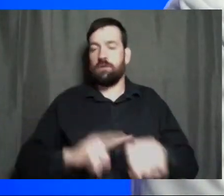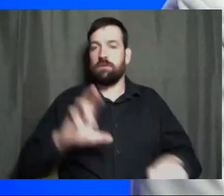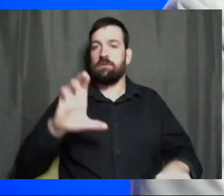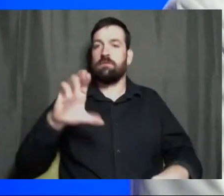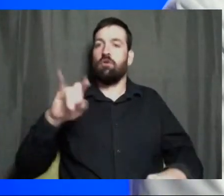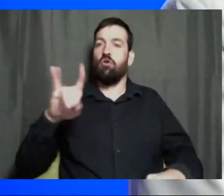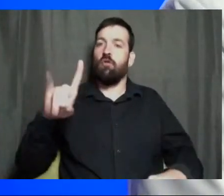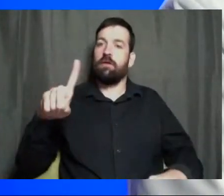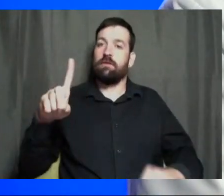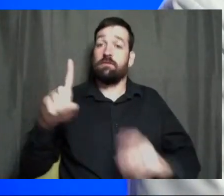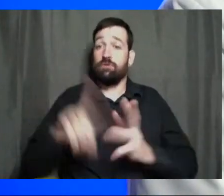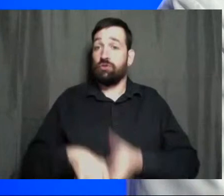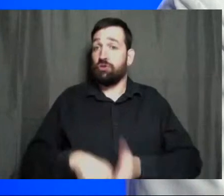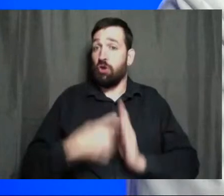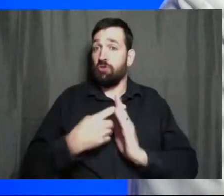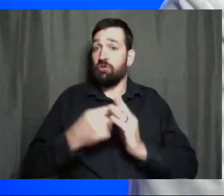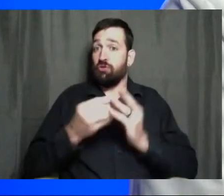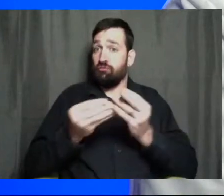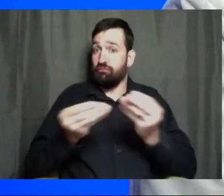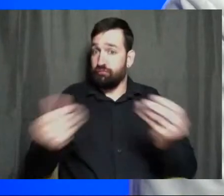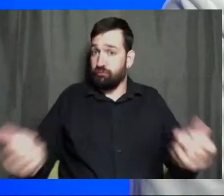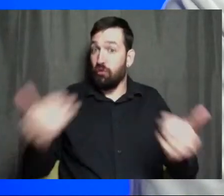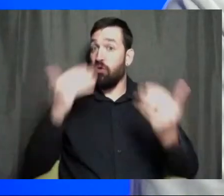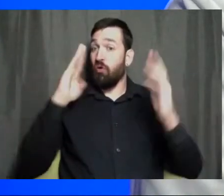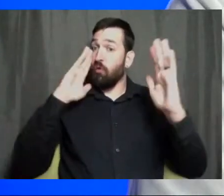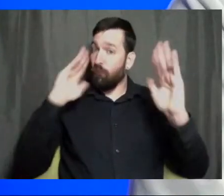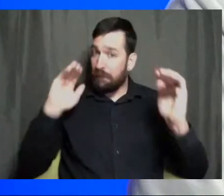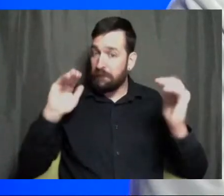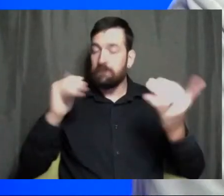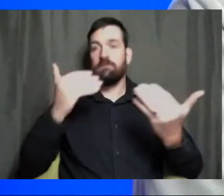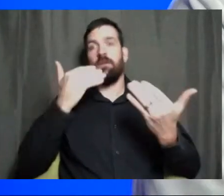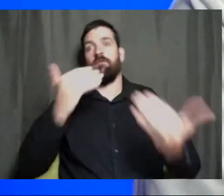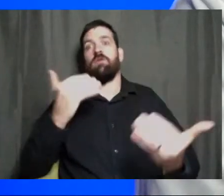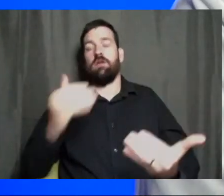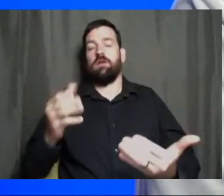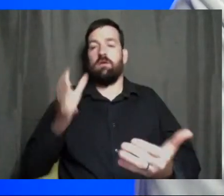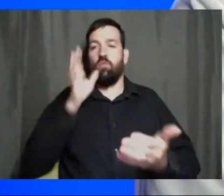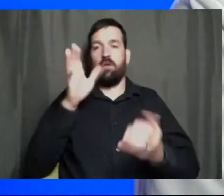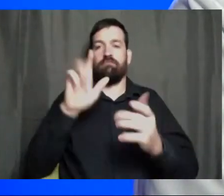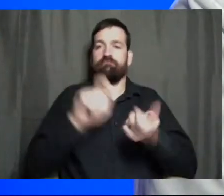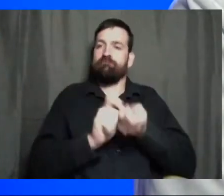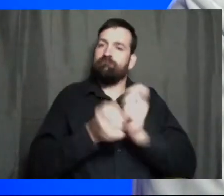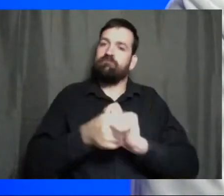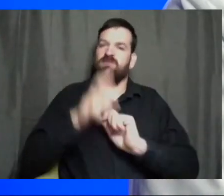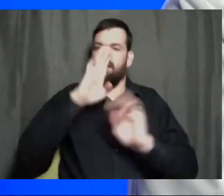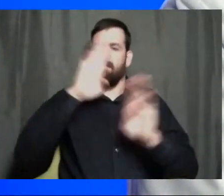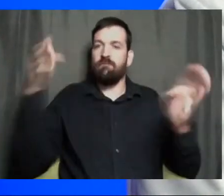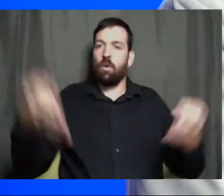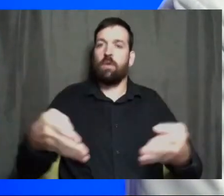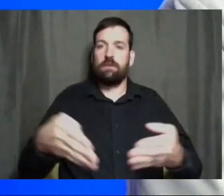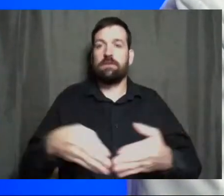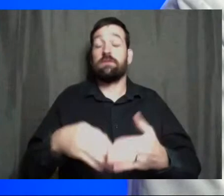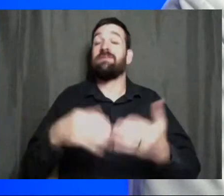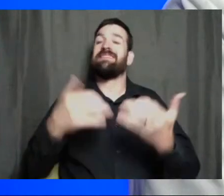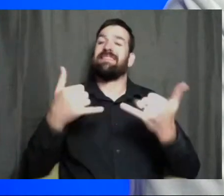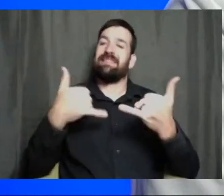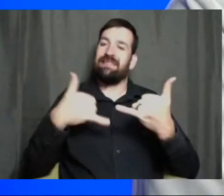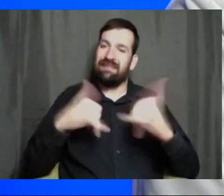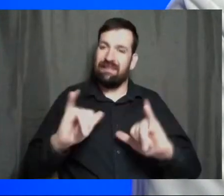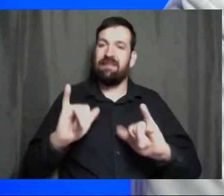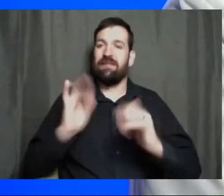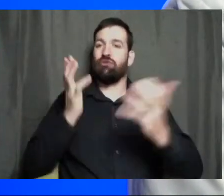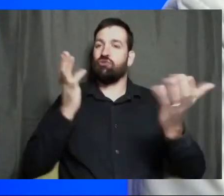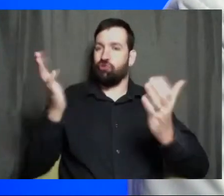away, hopefully and thankfully, we'll turn our focus to continue to serve under-resourced areas